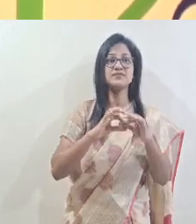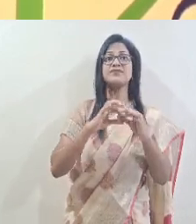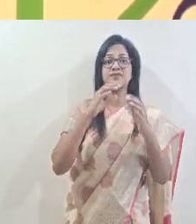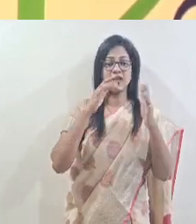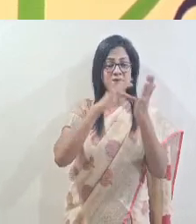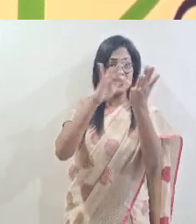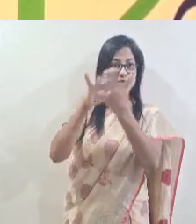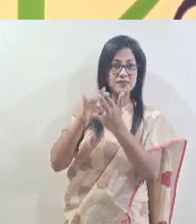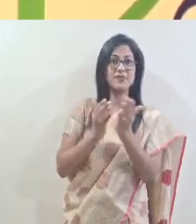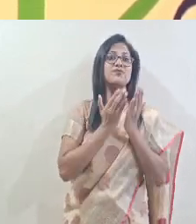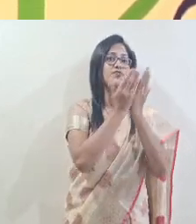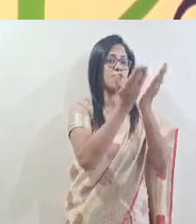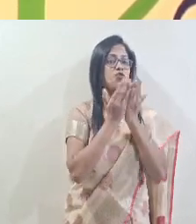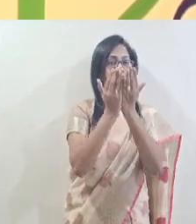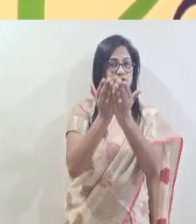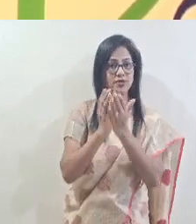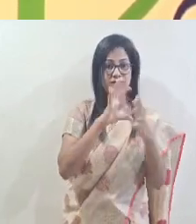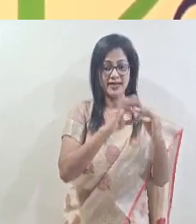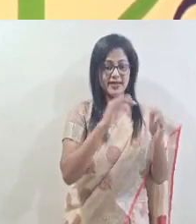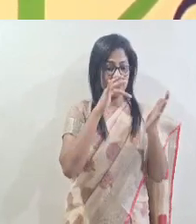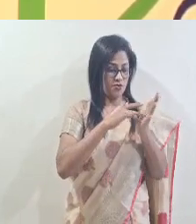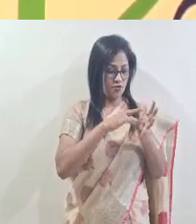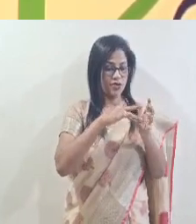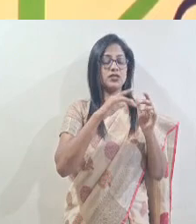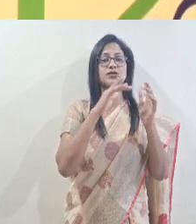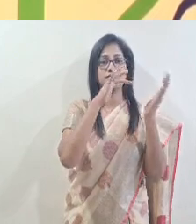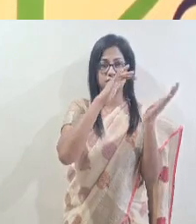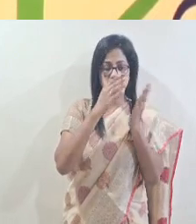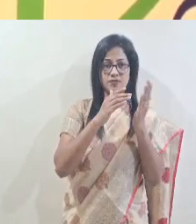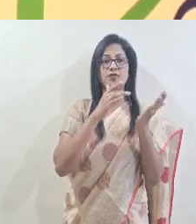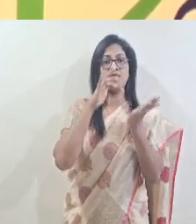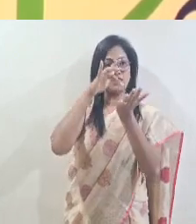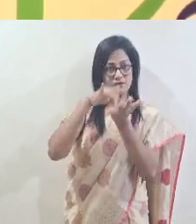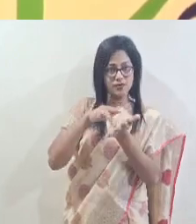locations to drive ports using a location model.